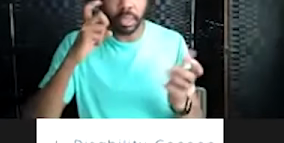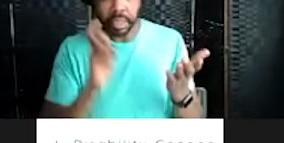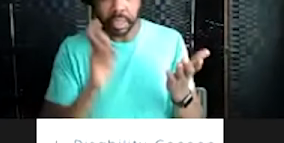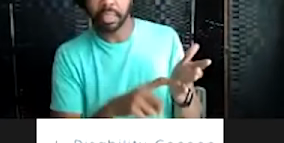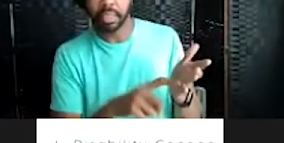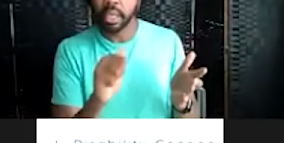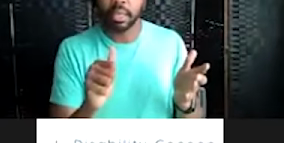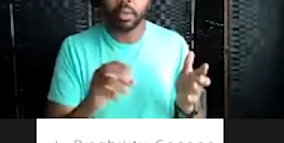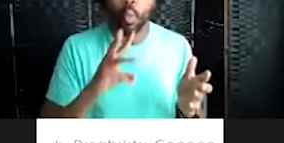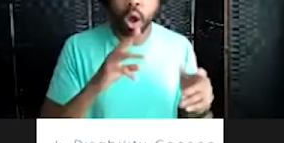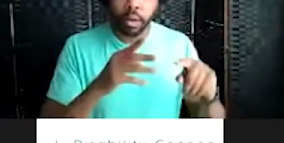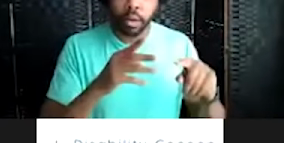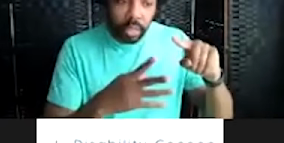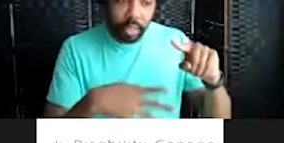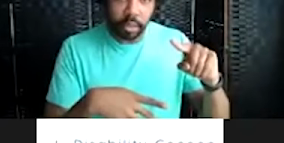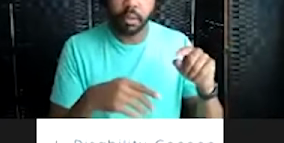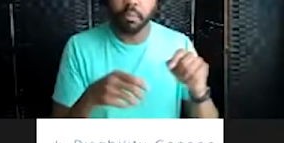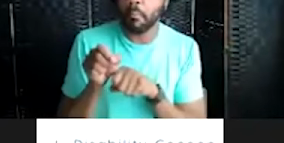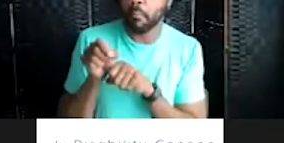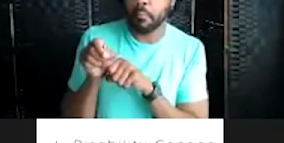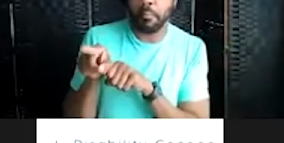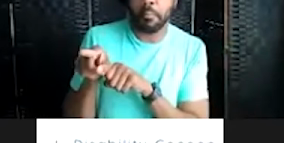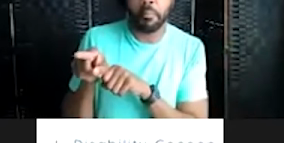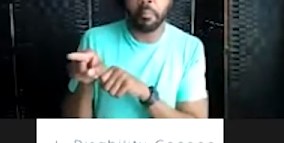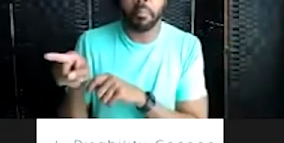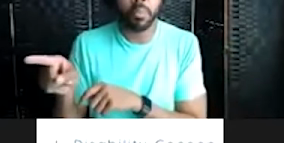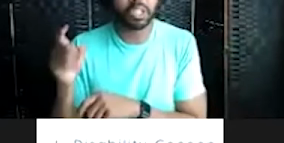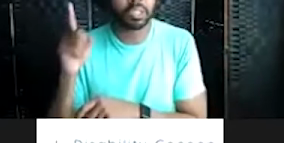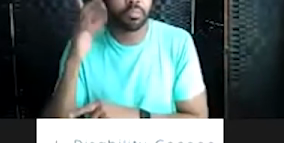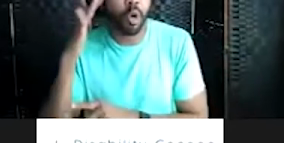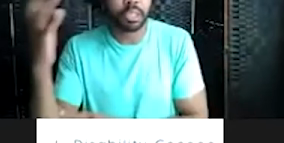notice to your smart speaker or smartphone.